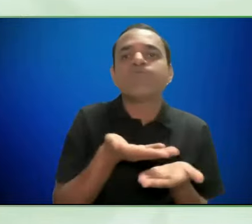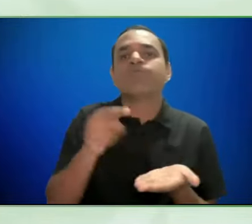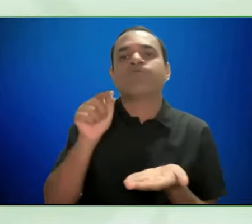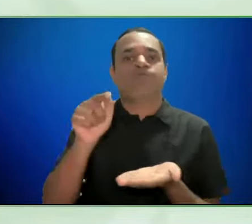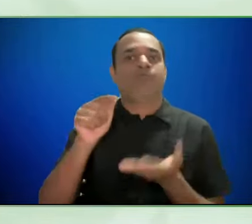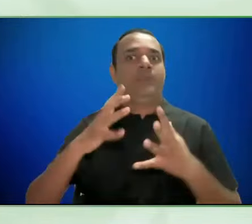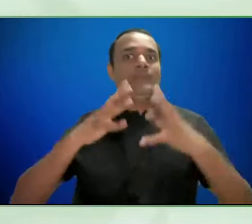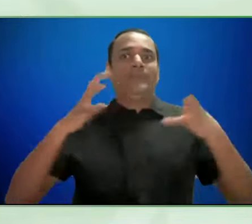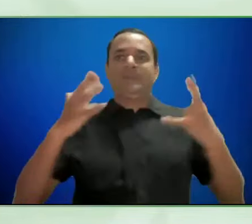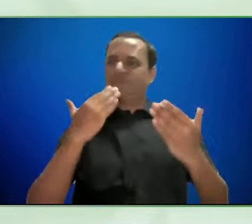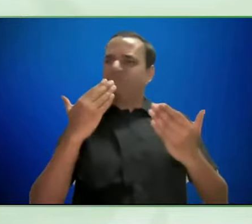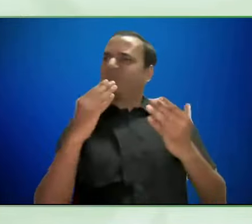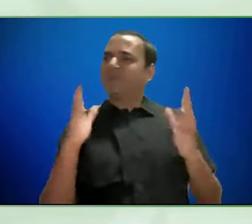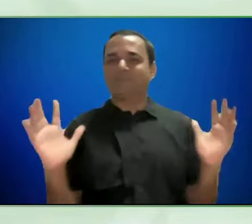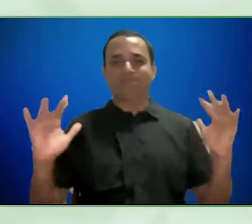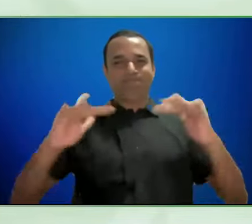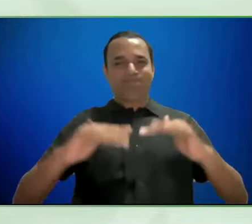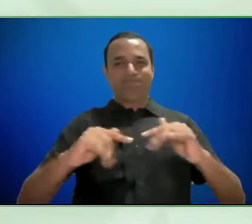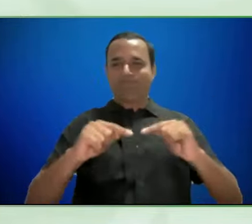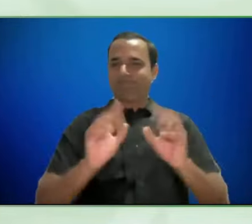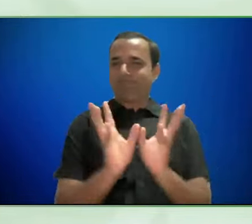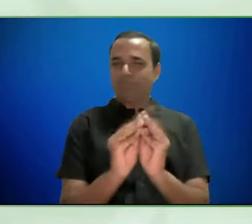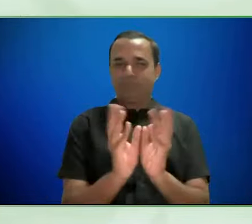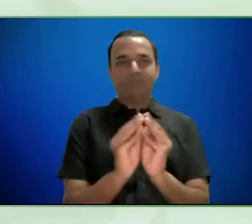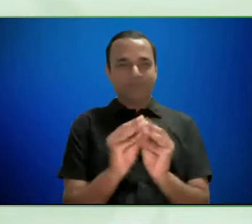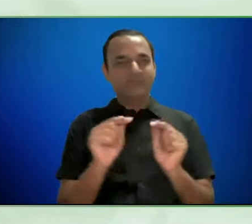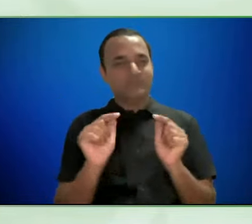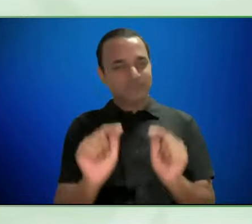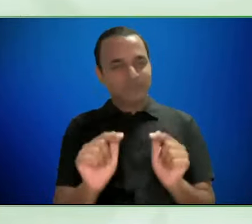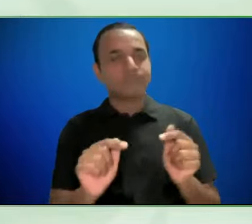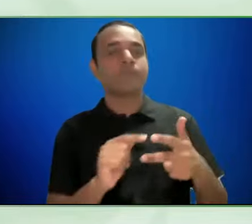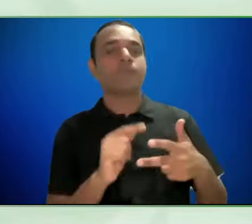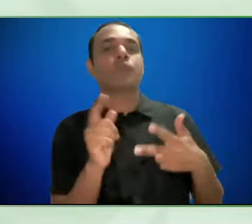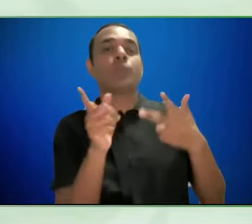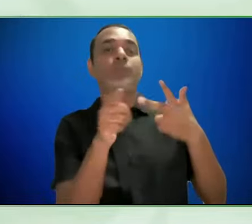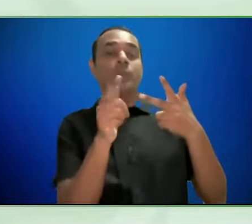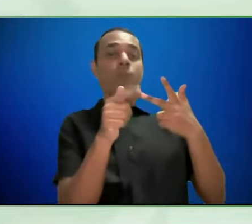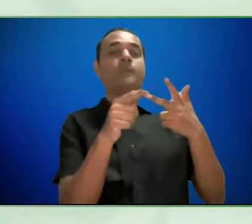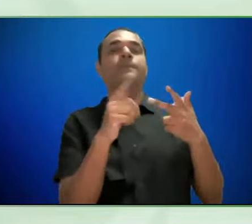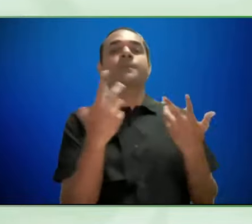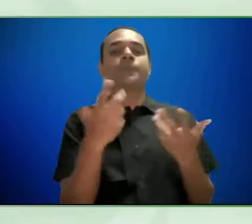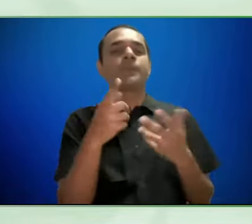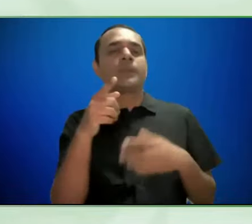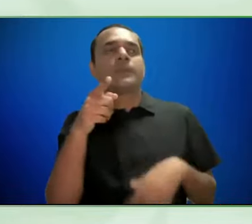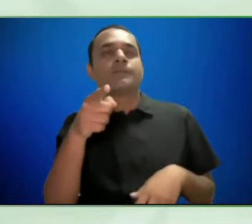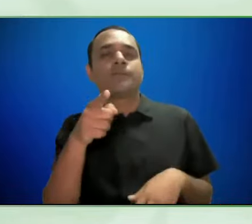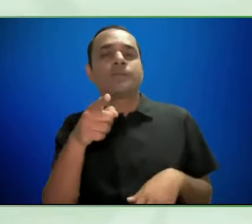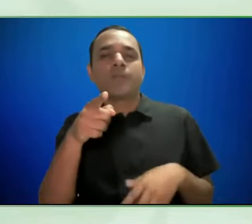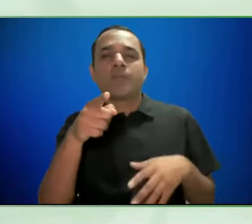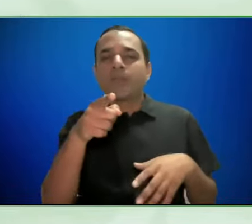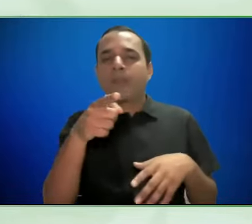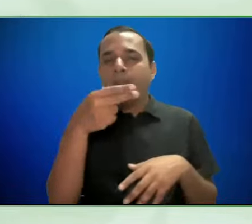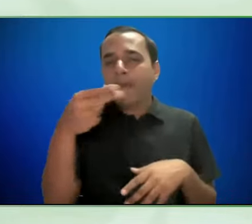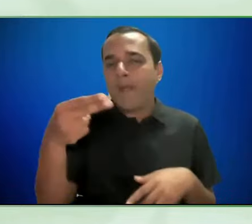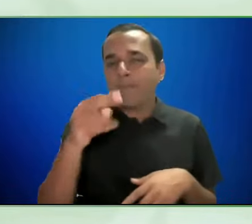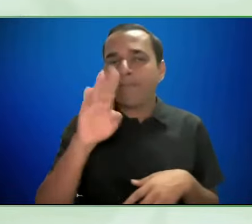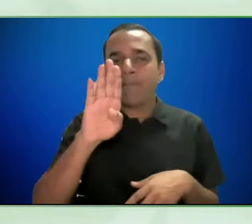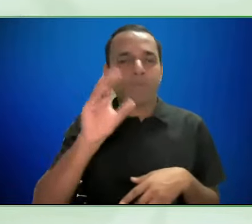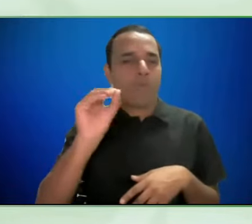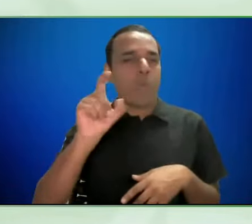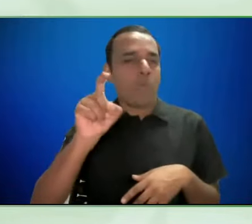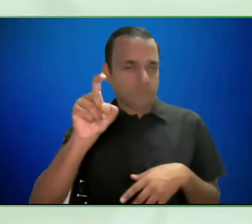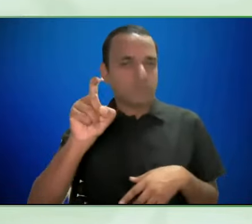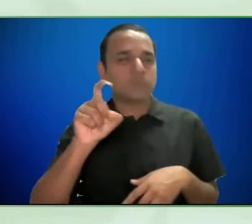look, we plan to give scholarships so that the project is done, but it continues into these community projects. This is